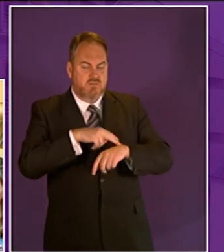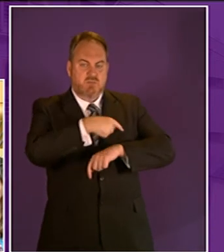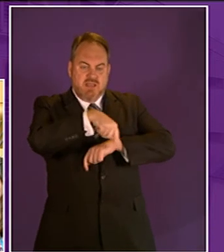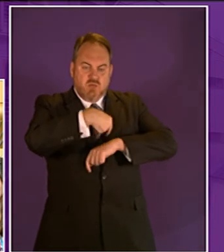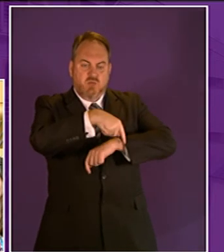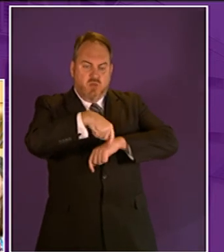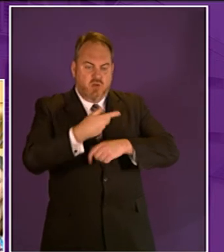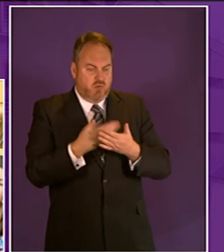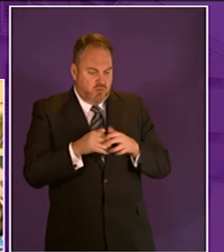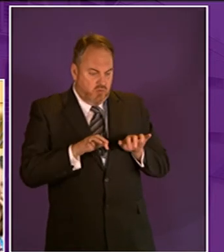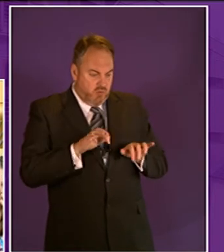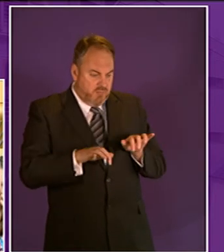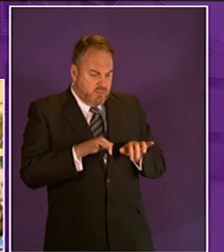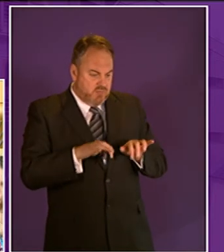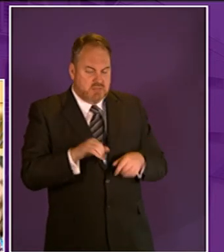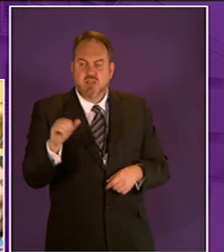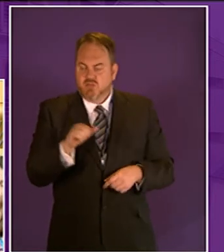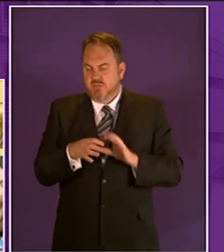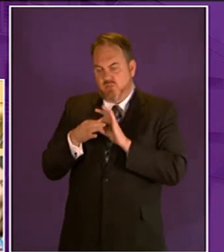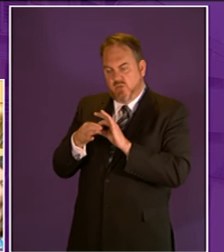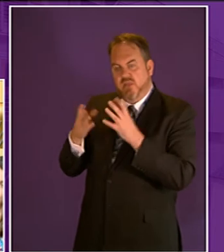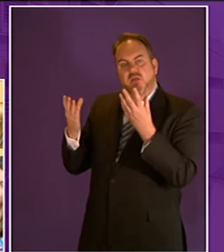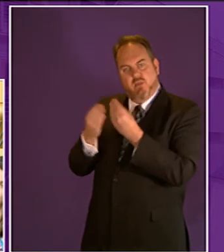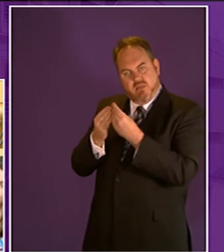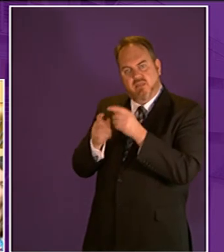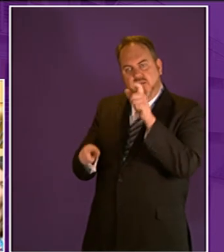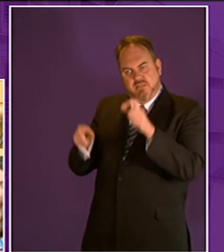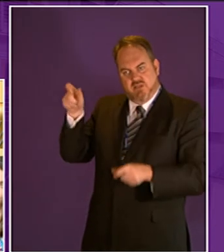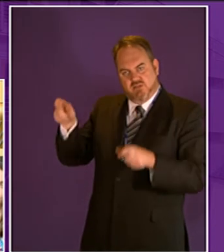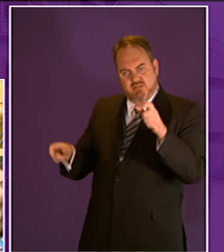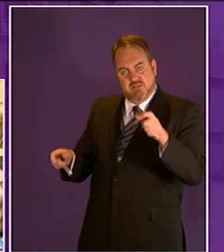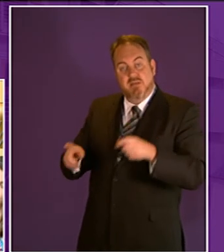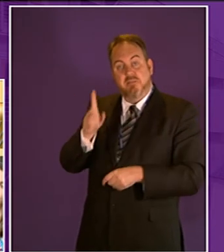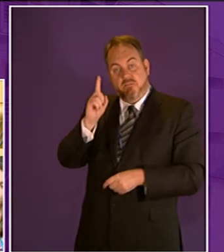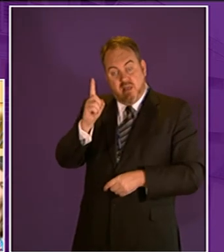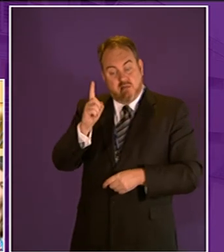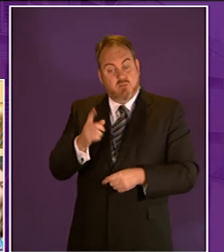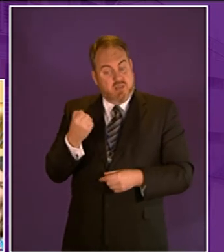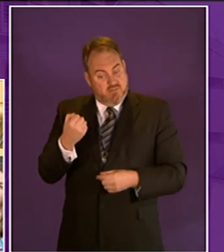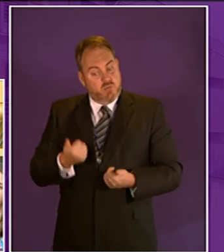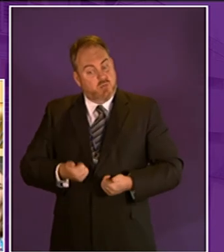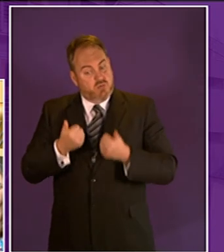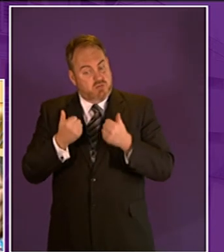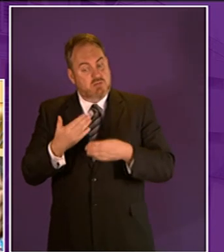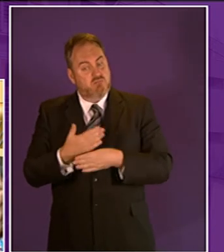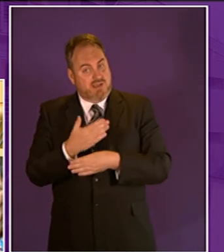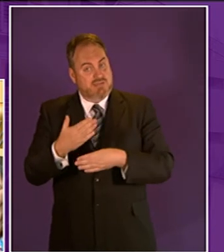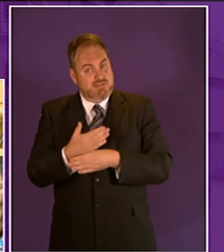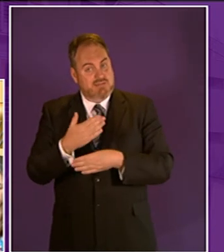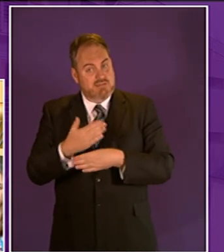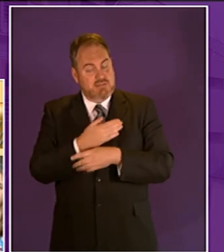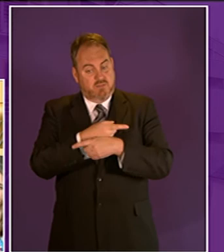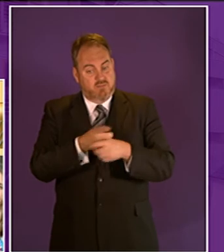our responsibility. Obviously, we don't want that to be onerous, but there is good practice, whether that's on an individual